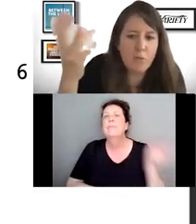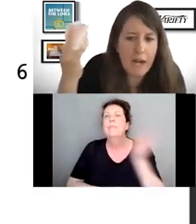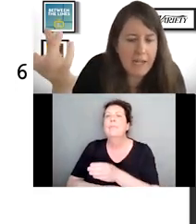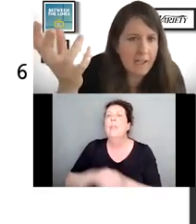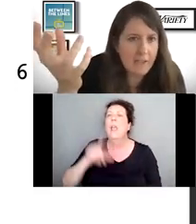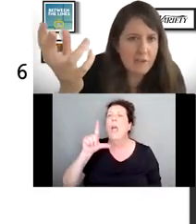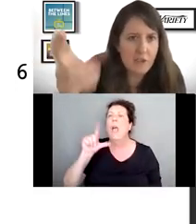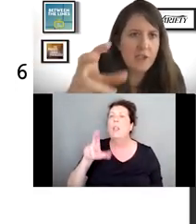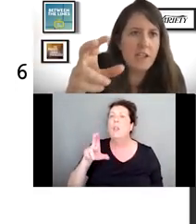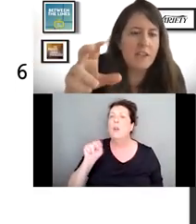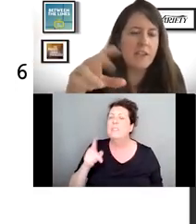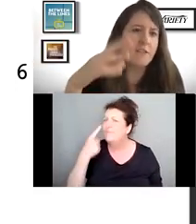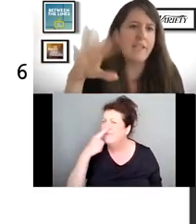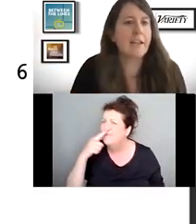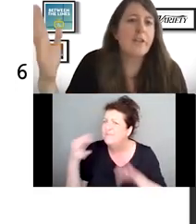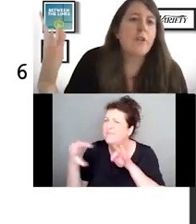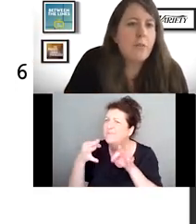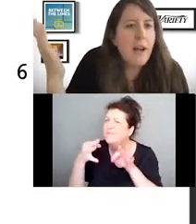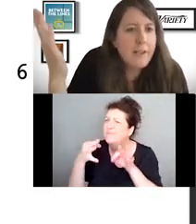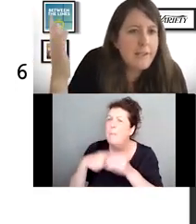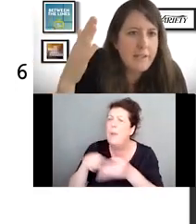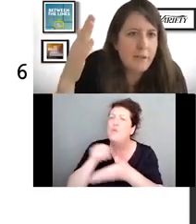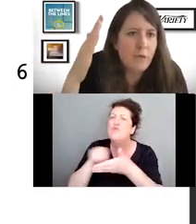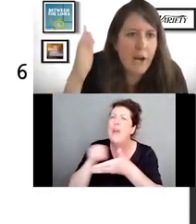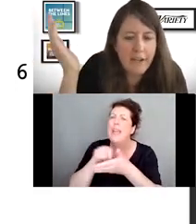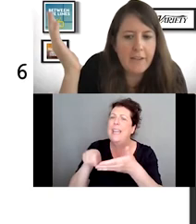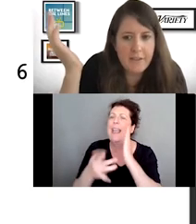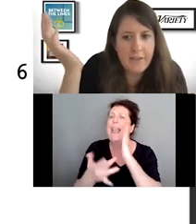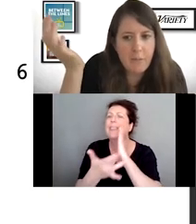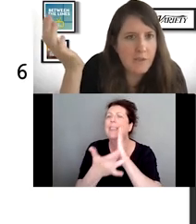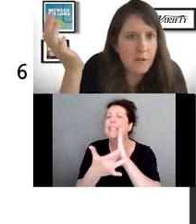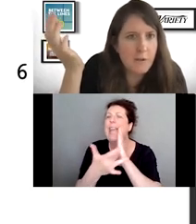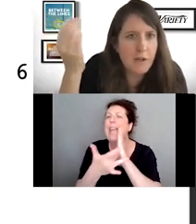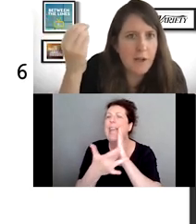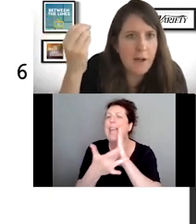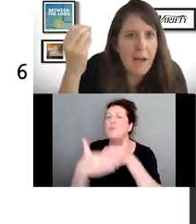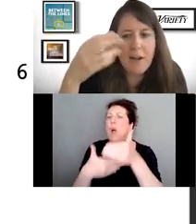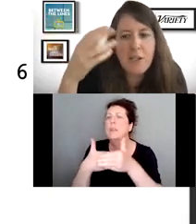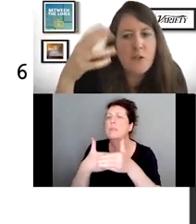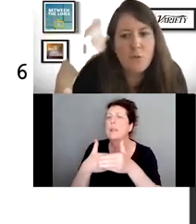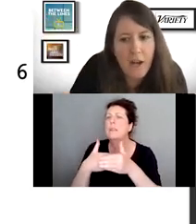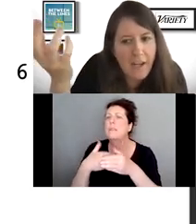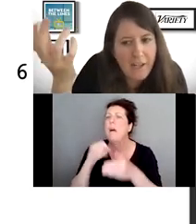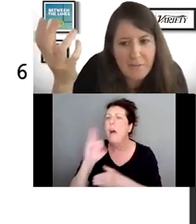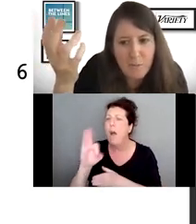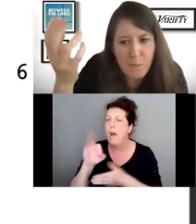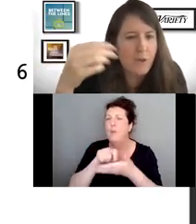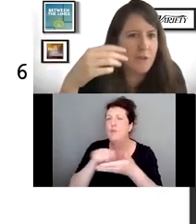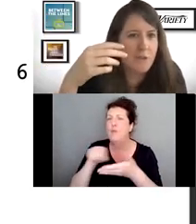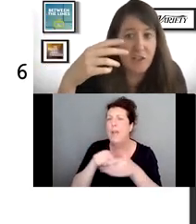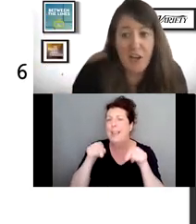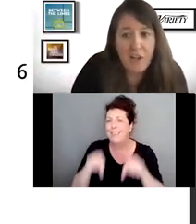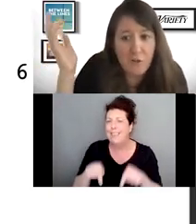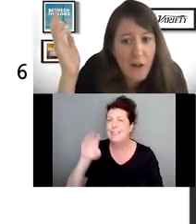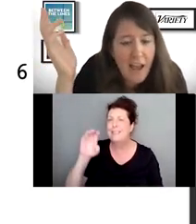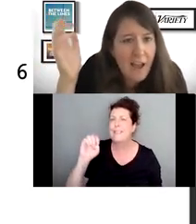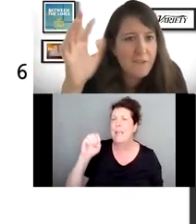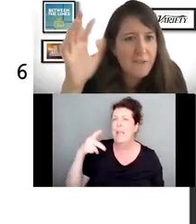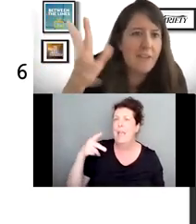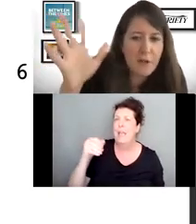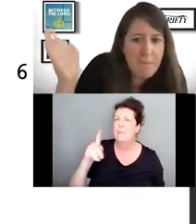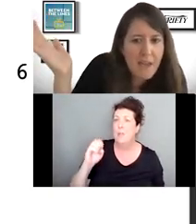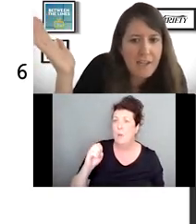me about writing this, like the, the technical process of writing this episode. Um, how do you write, were there a ton of